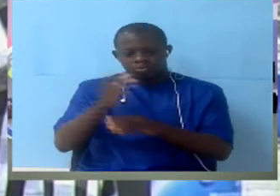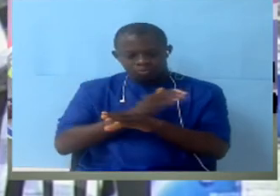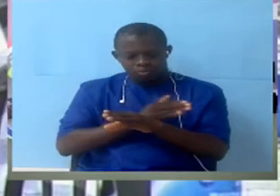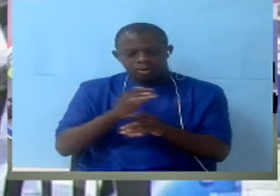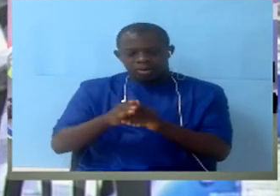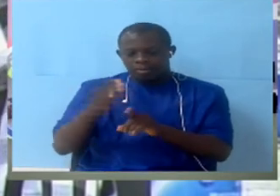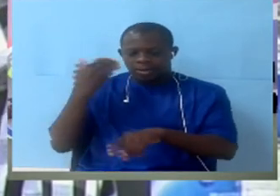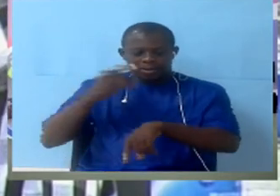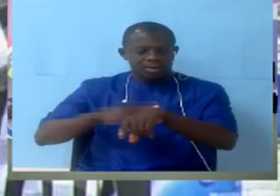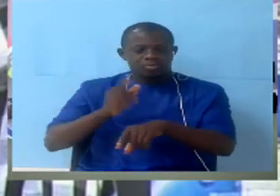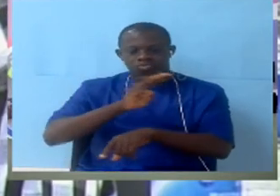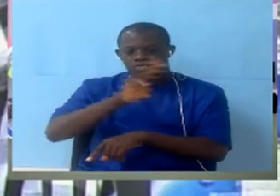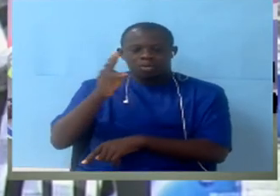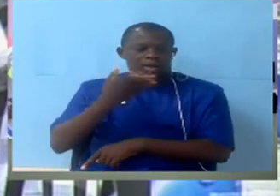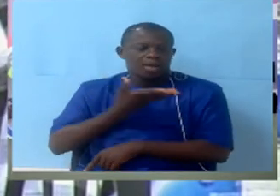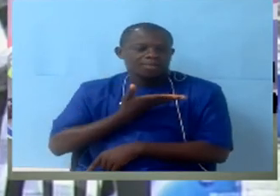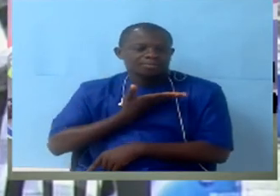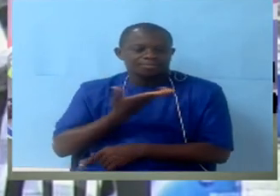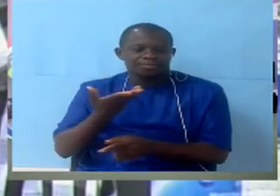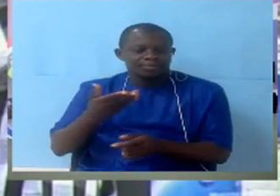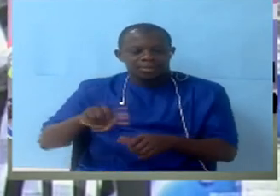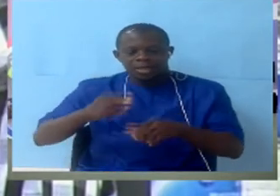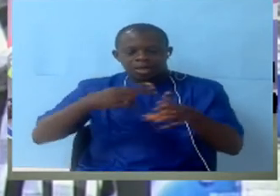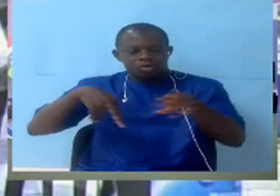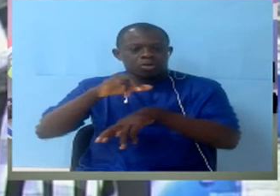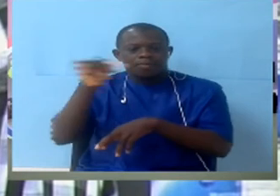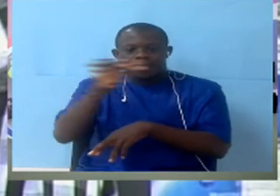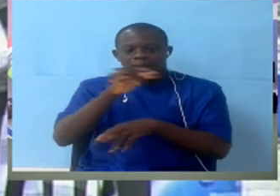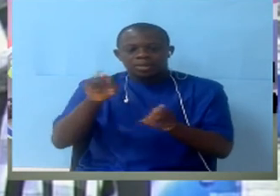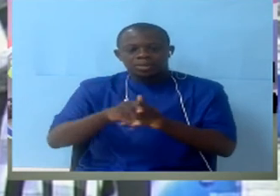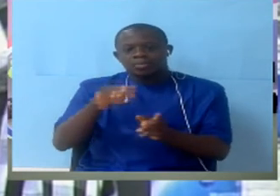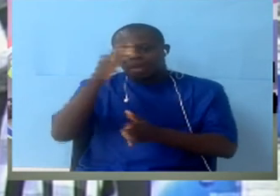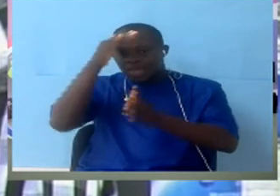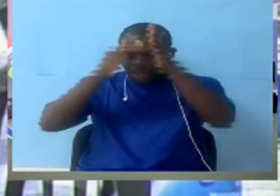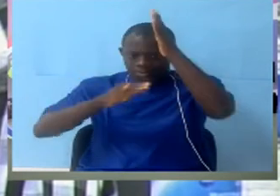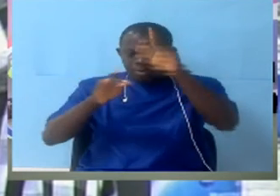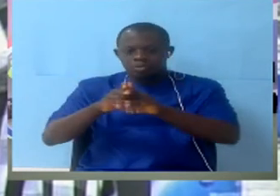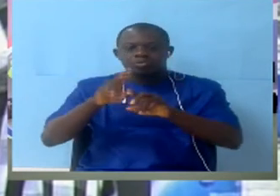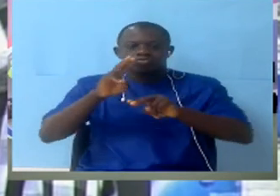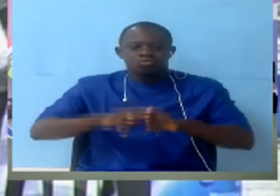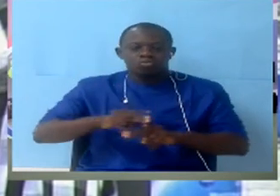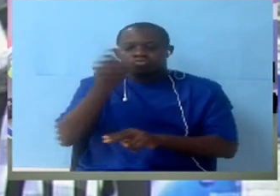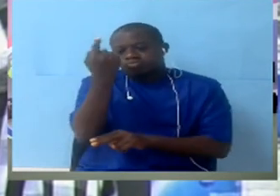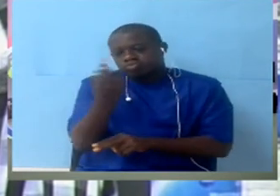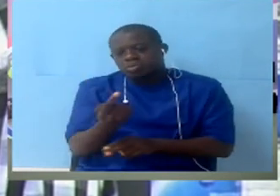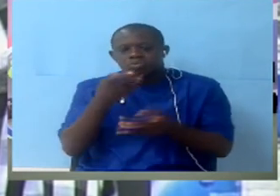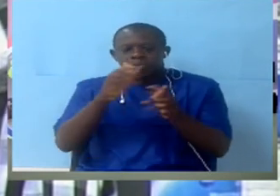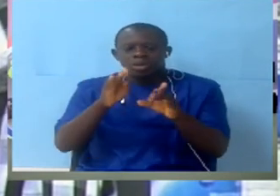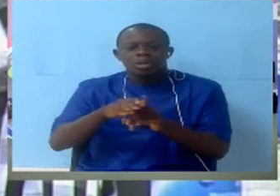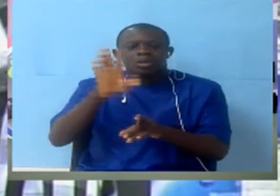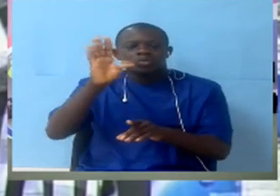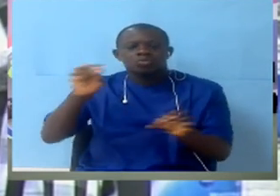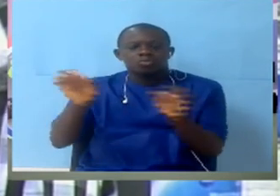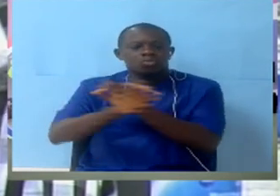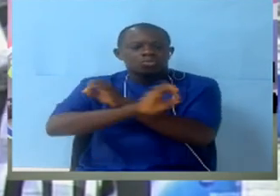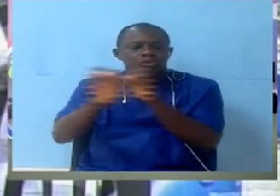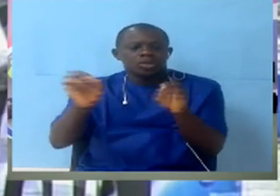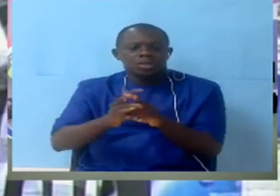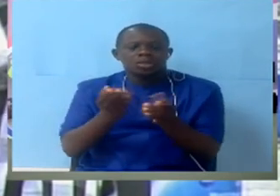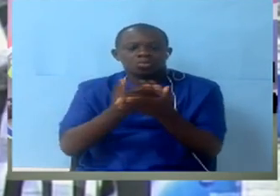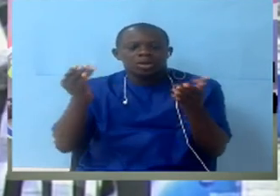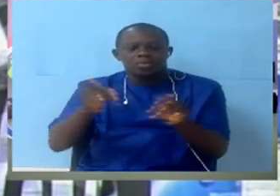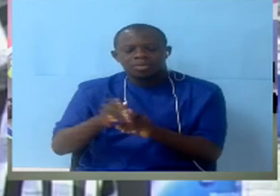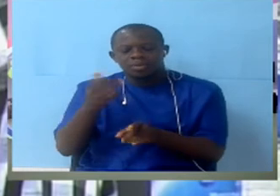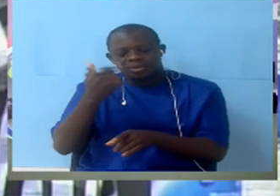time I have not yet returned to the army, so I was just sitting down like that without doing anything. So this is why